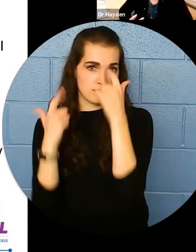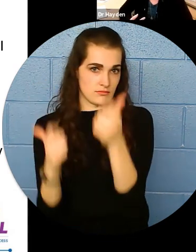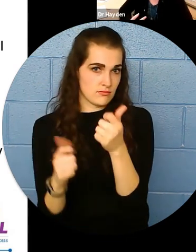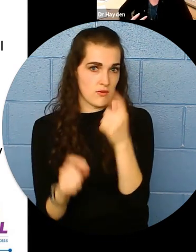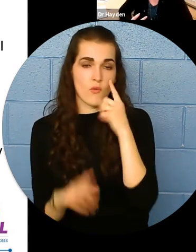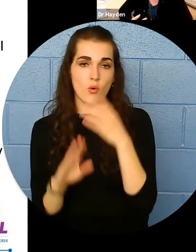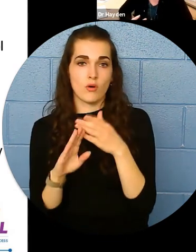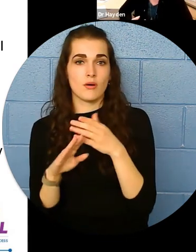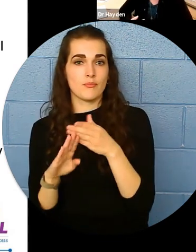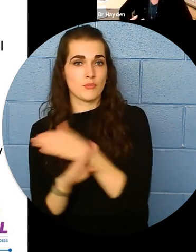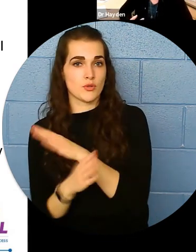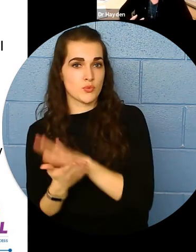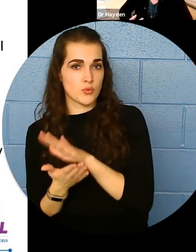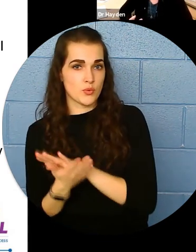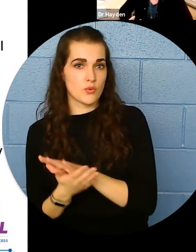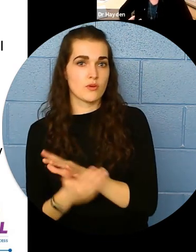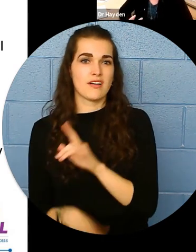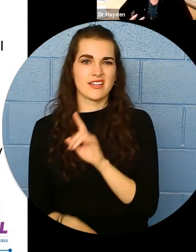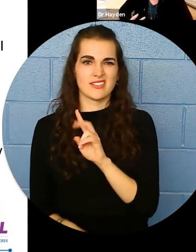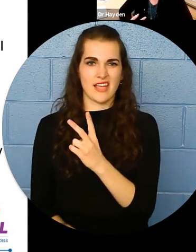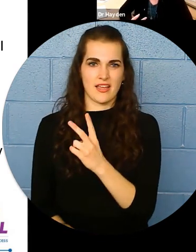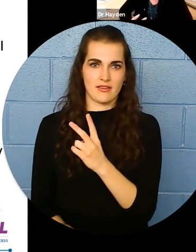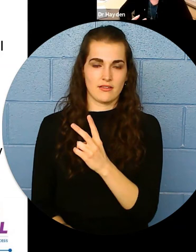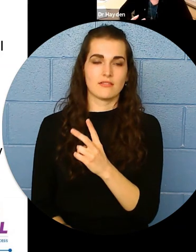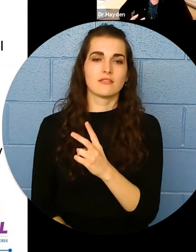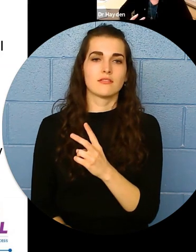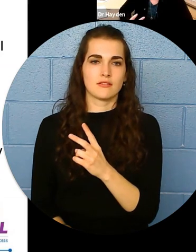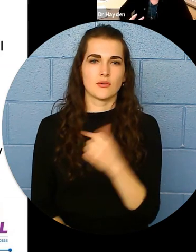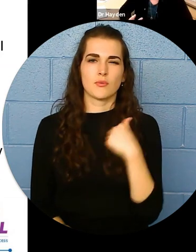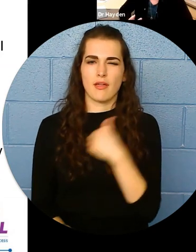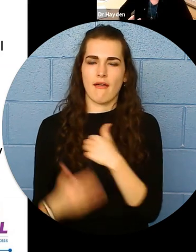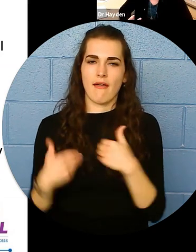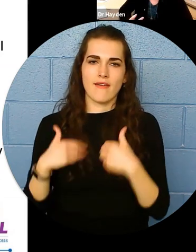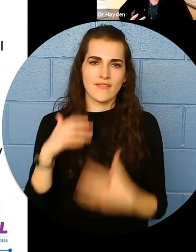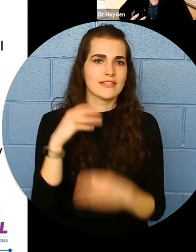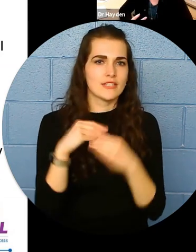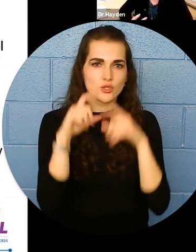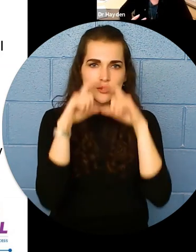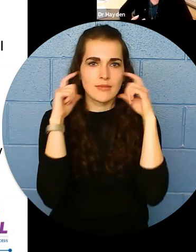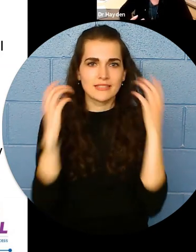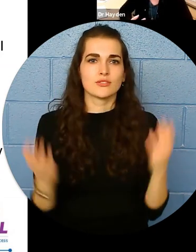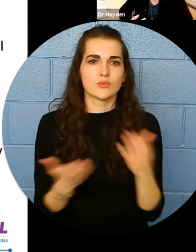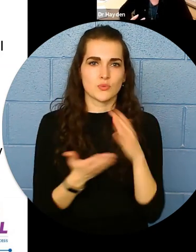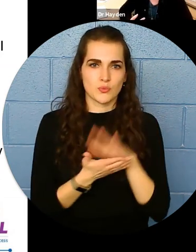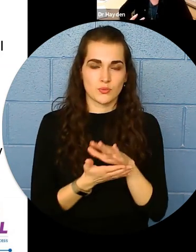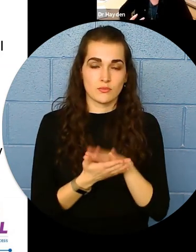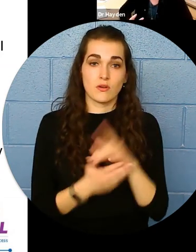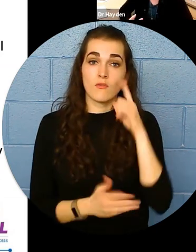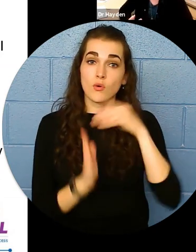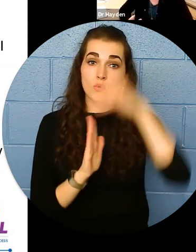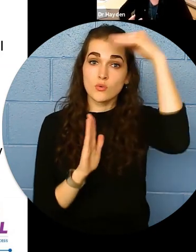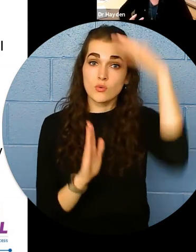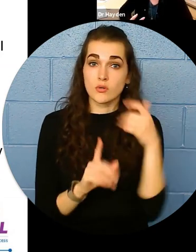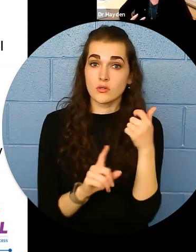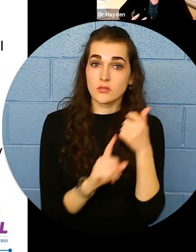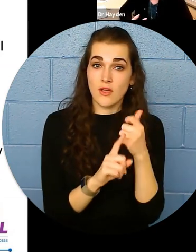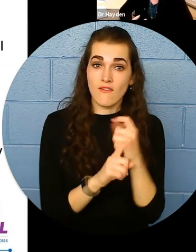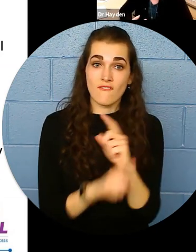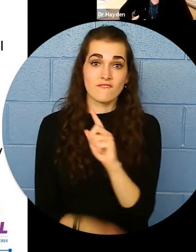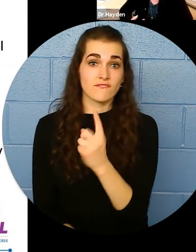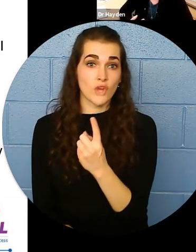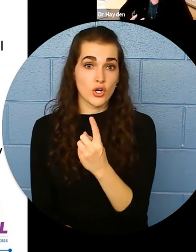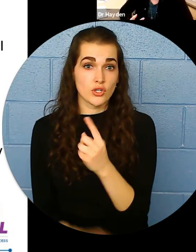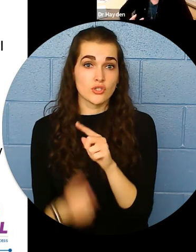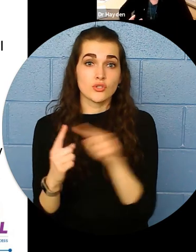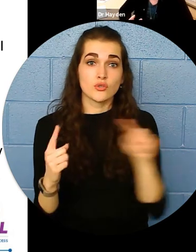you, so just so you're aware of that. And like I said, we do have additional masks. For our students who are in 1st